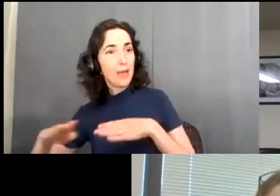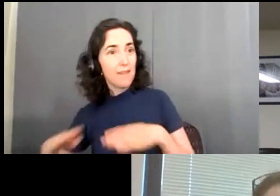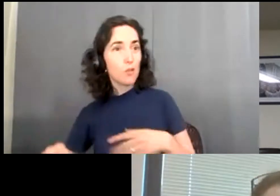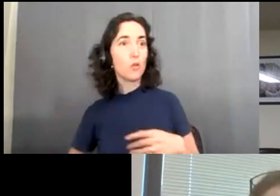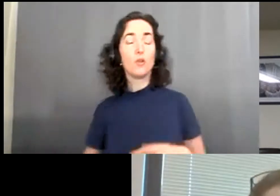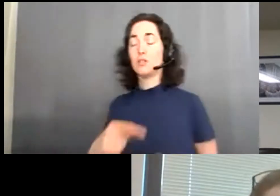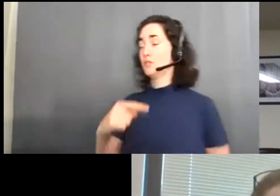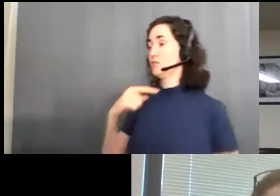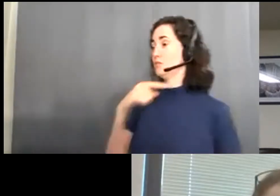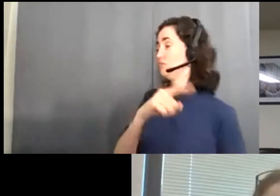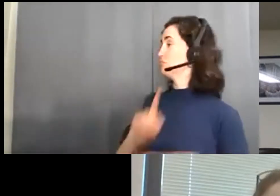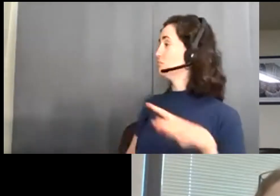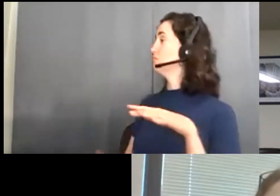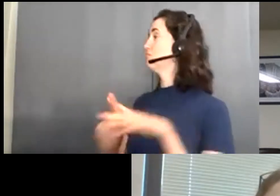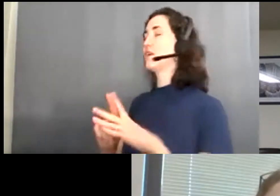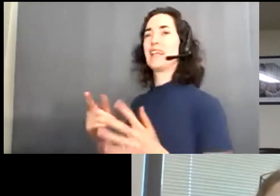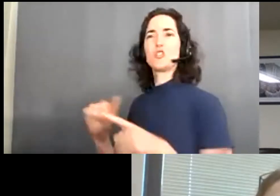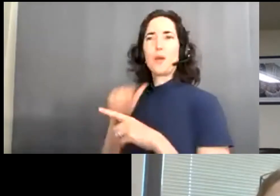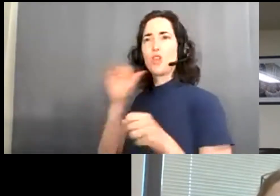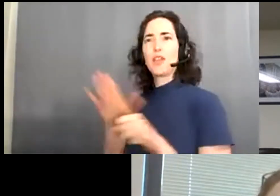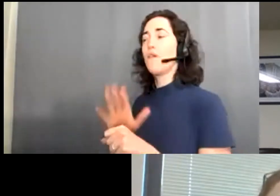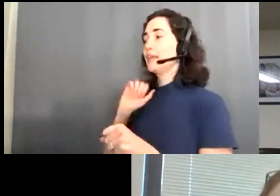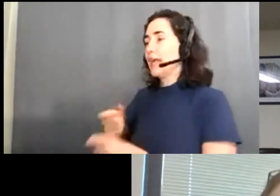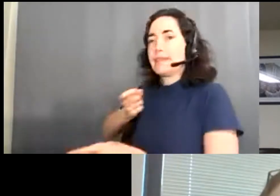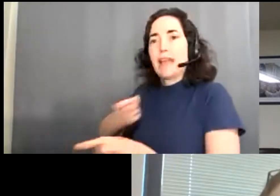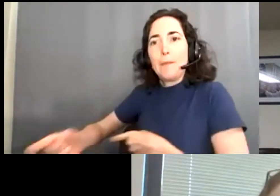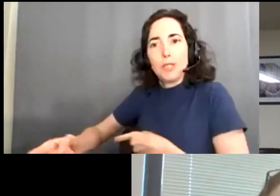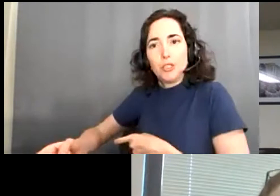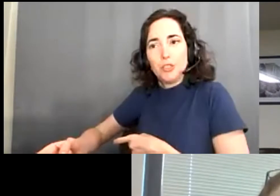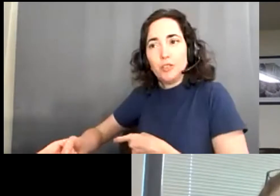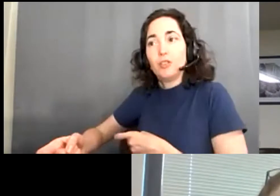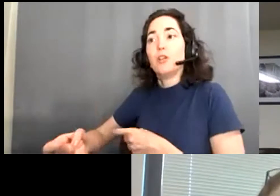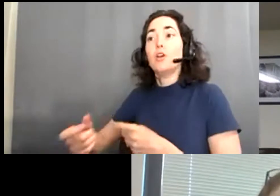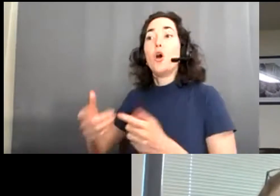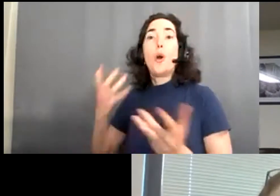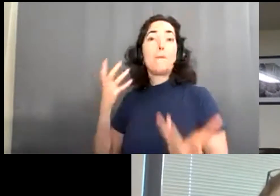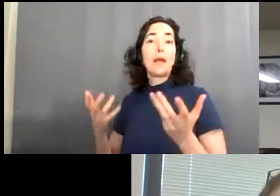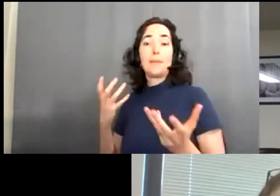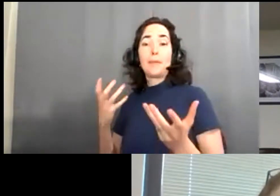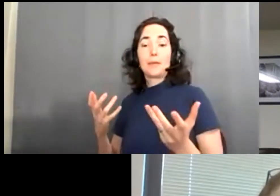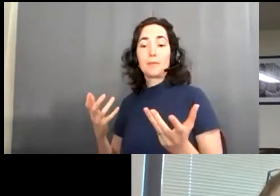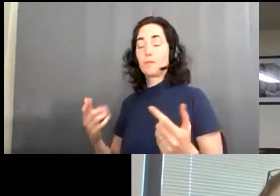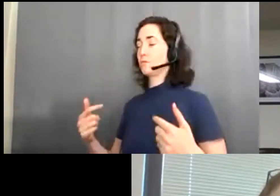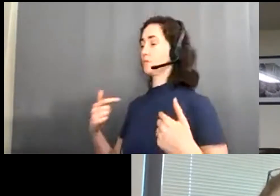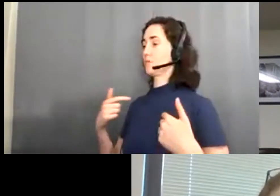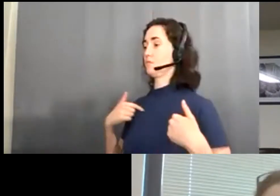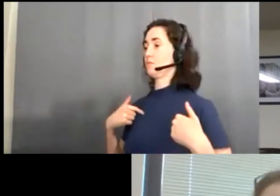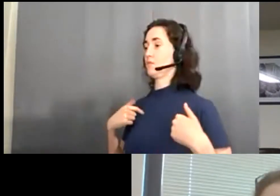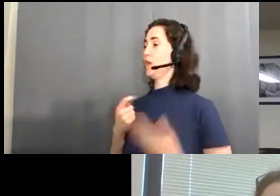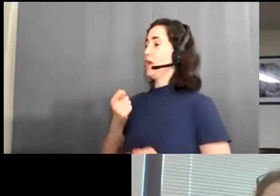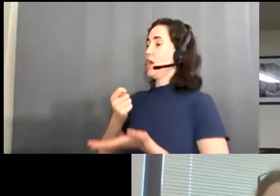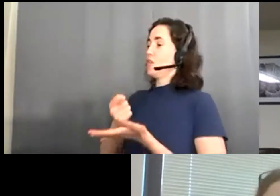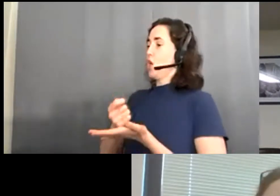you can do further damage by, even if it's just that you are occupying a place as a therapist that